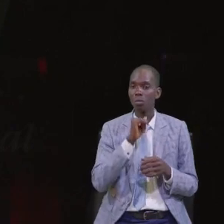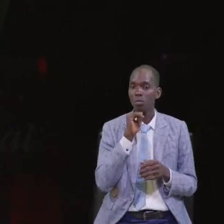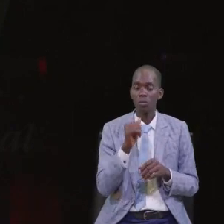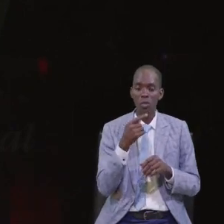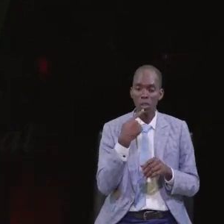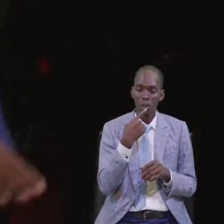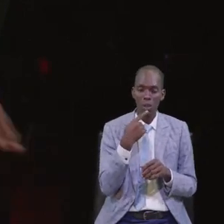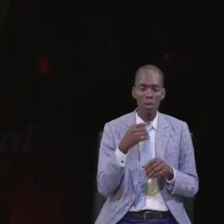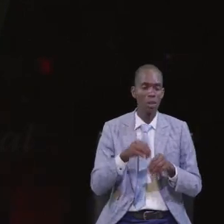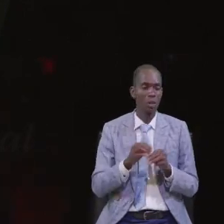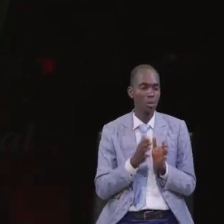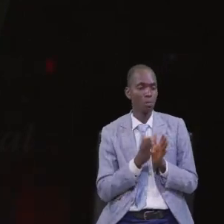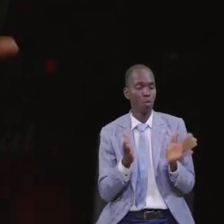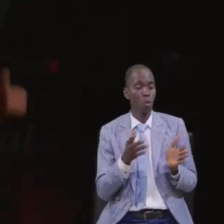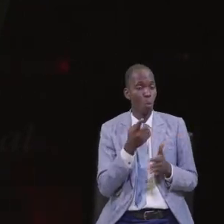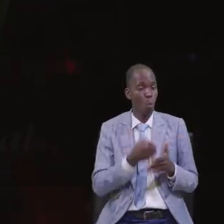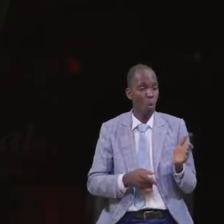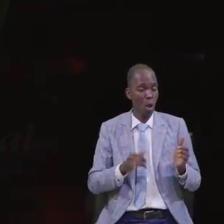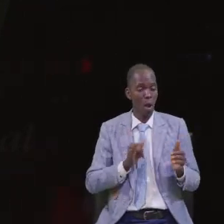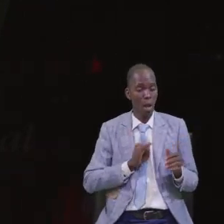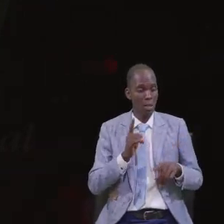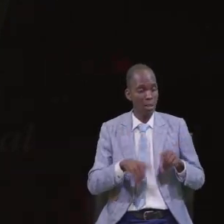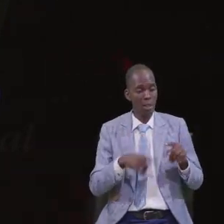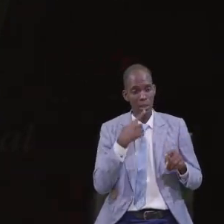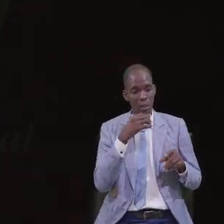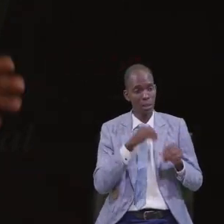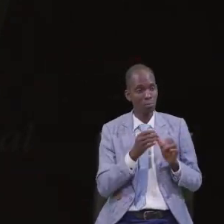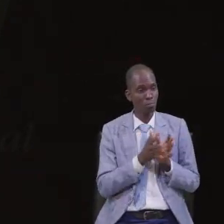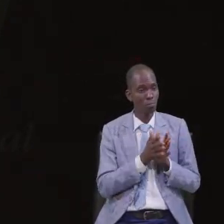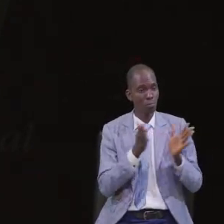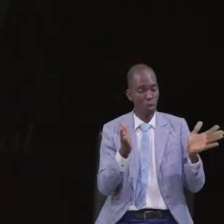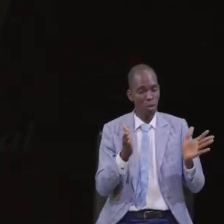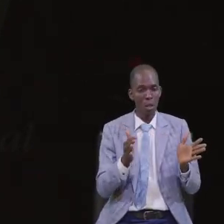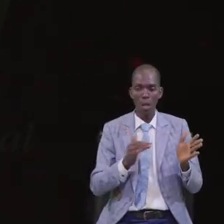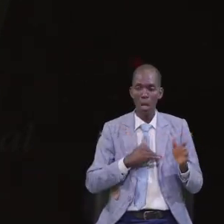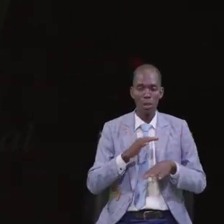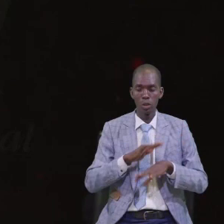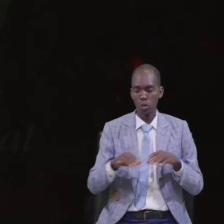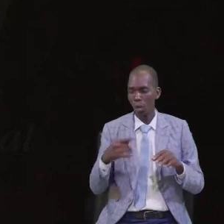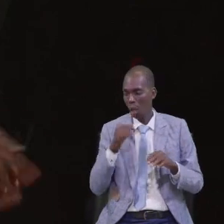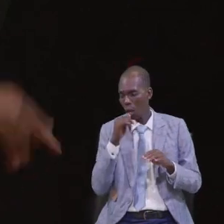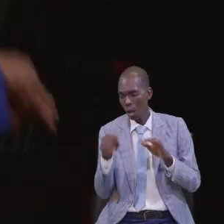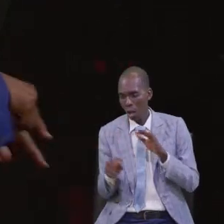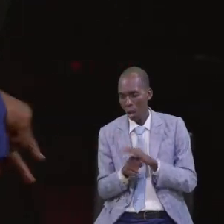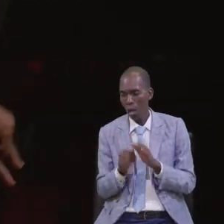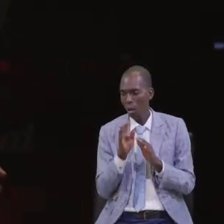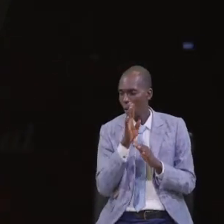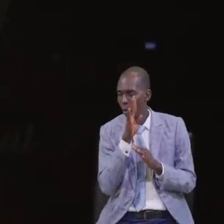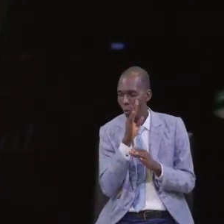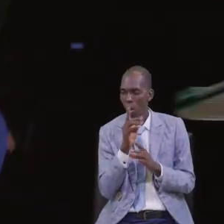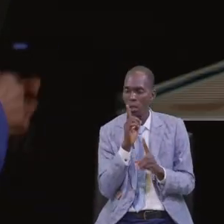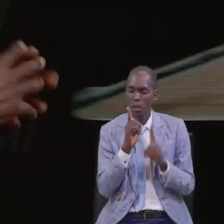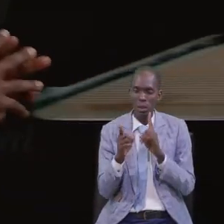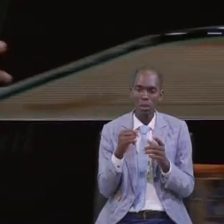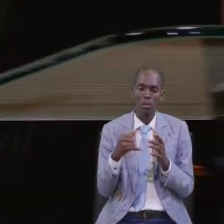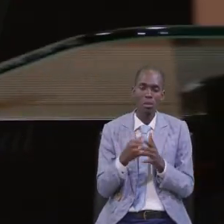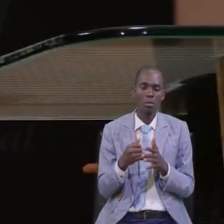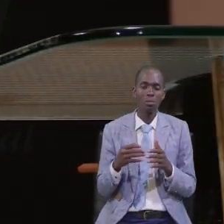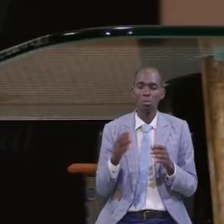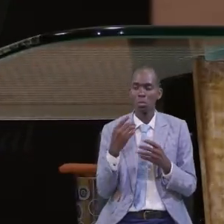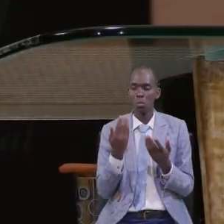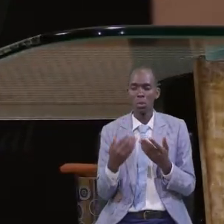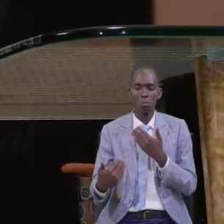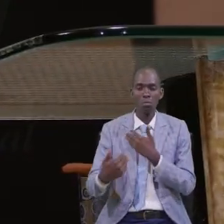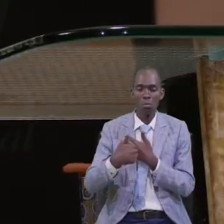the public. And he was transparent. And we who are servants of the Lord today must be